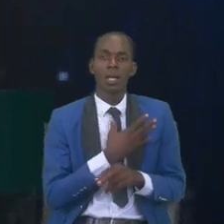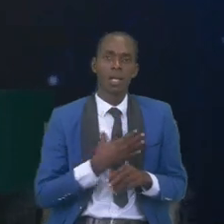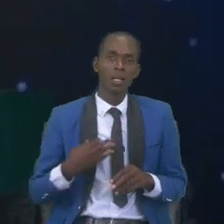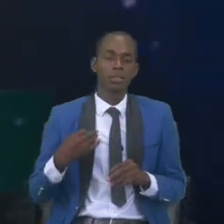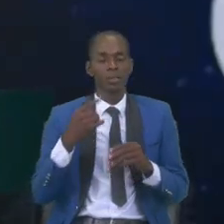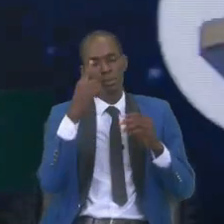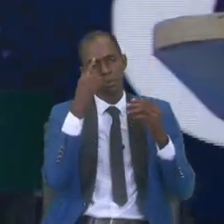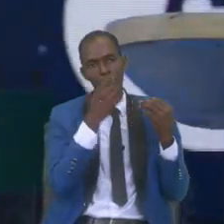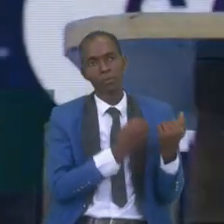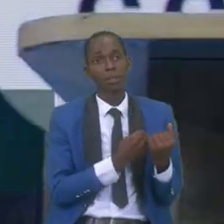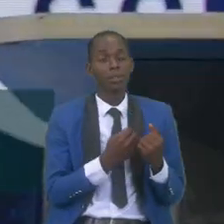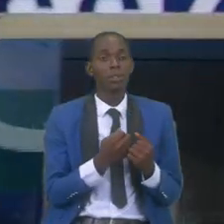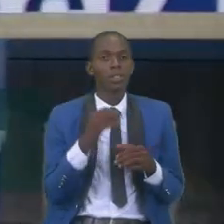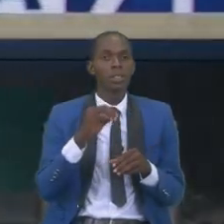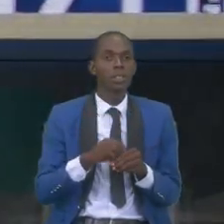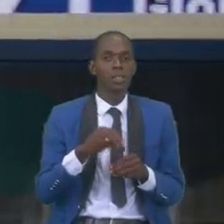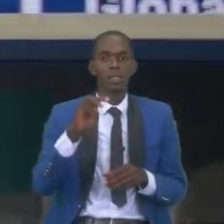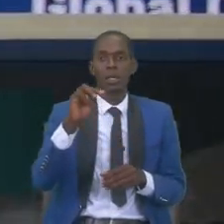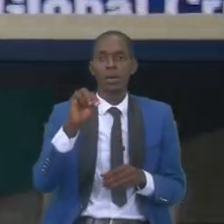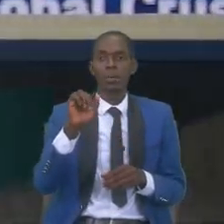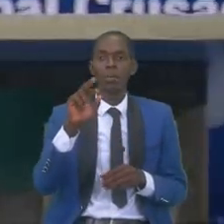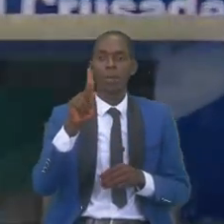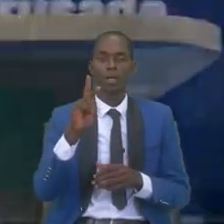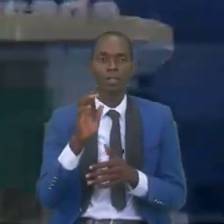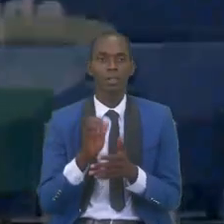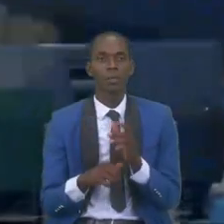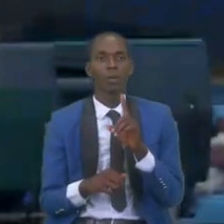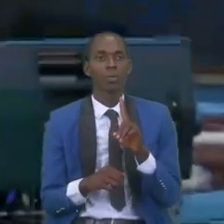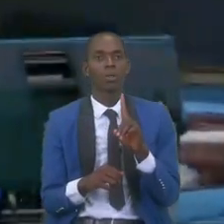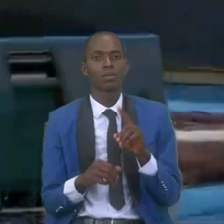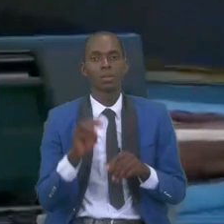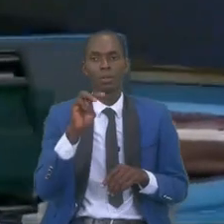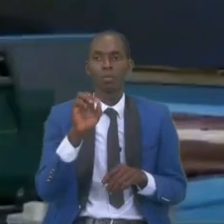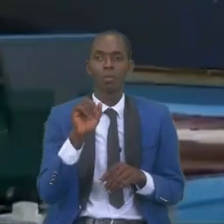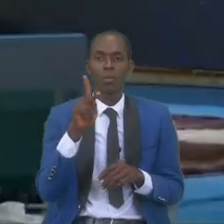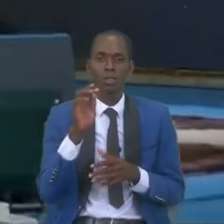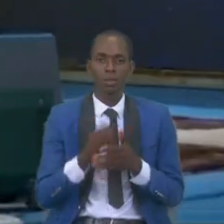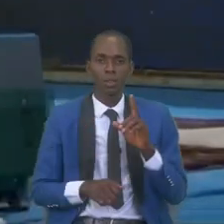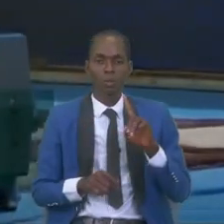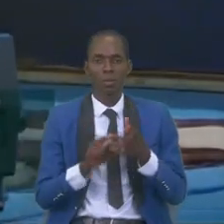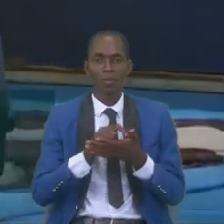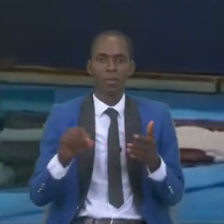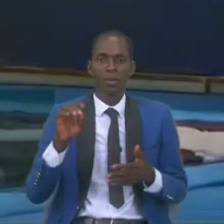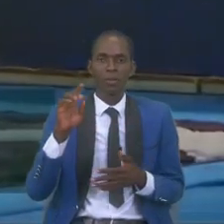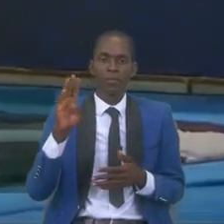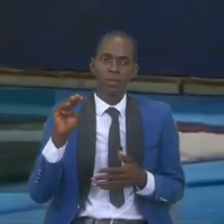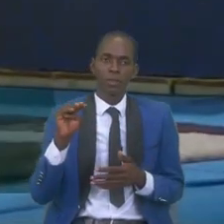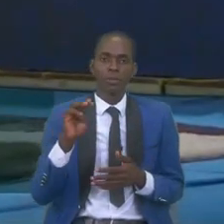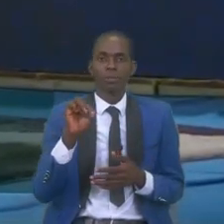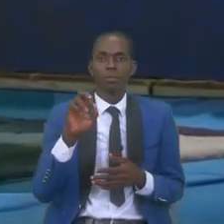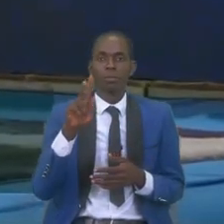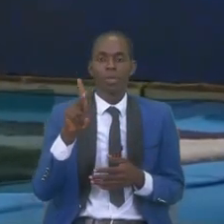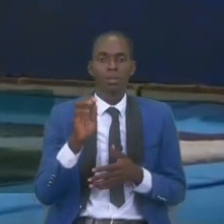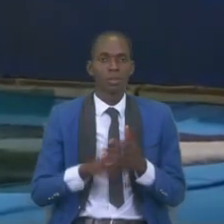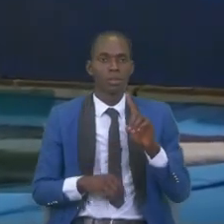faith. In Mark chapter 1, reading from verse 14, Mark chapter 1,